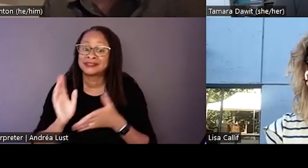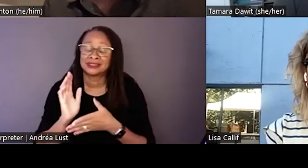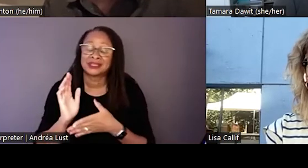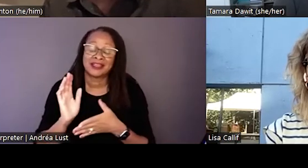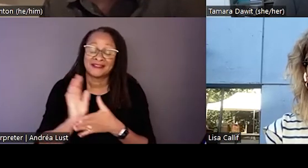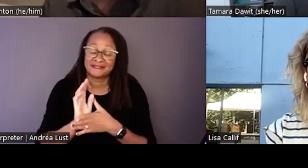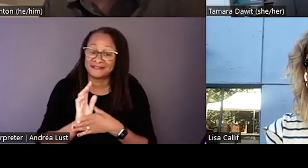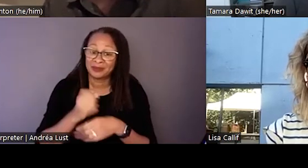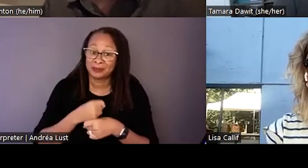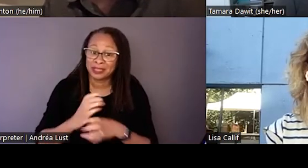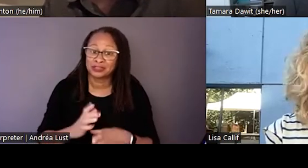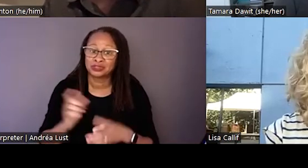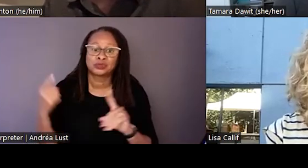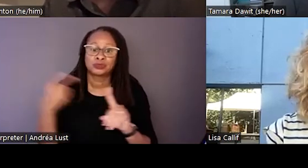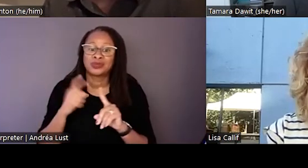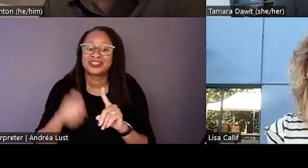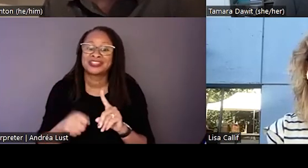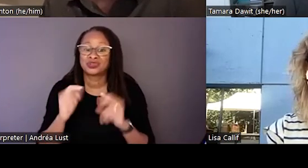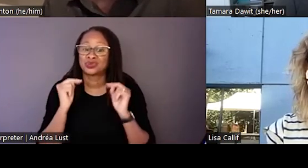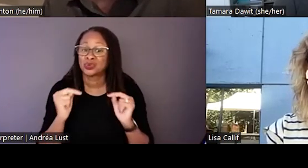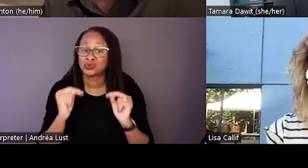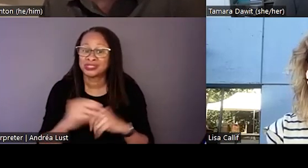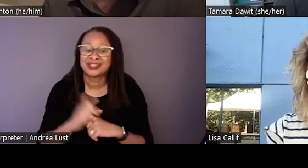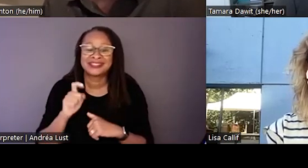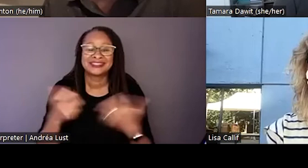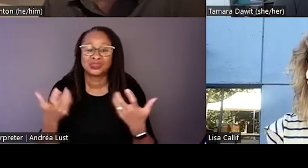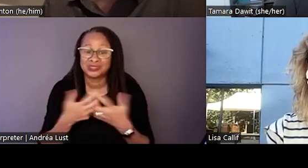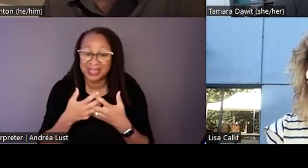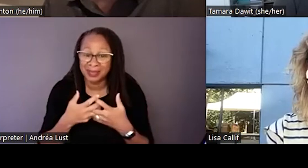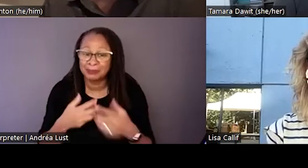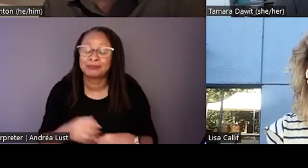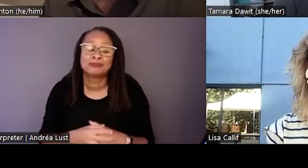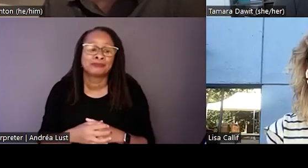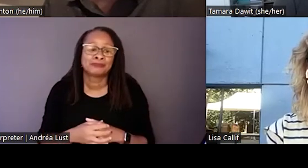need to negotiate, they need to adapt, they need to sometimes make some